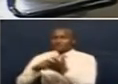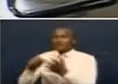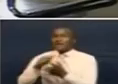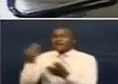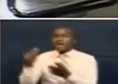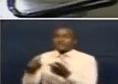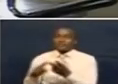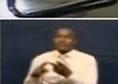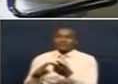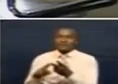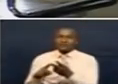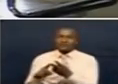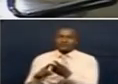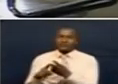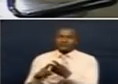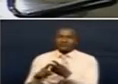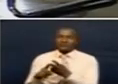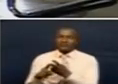appointed.